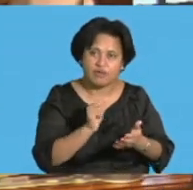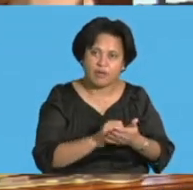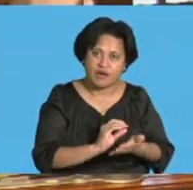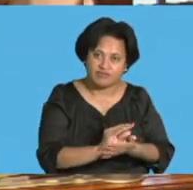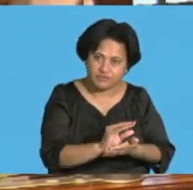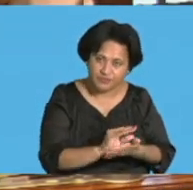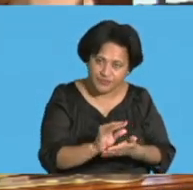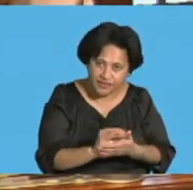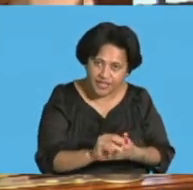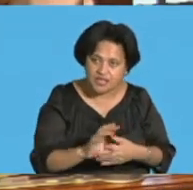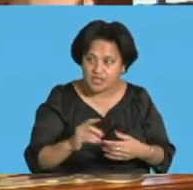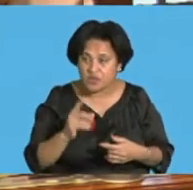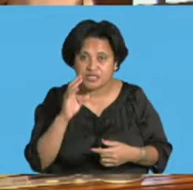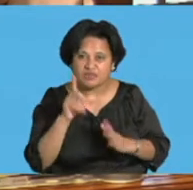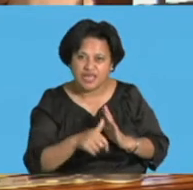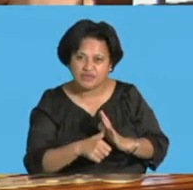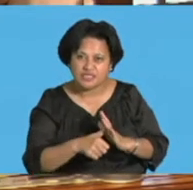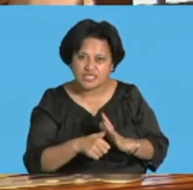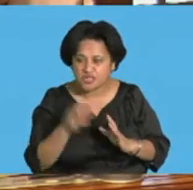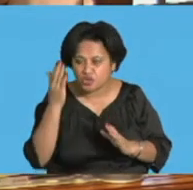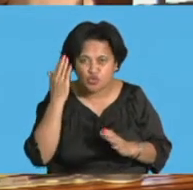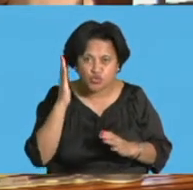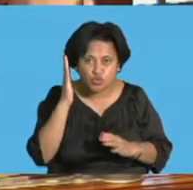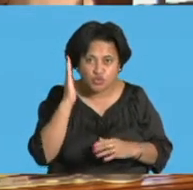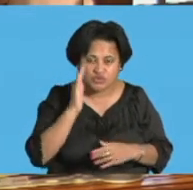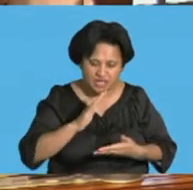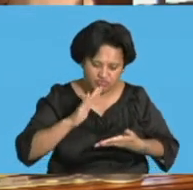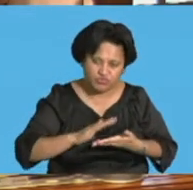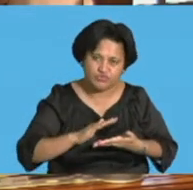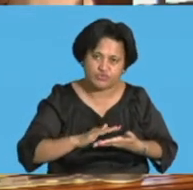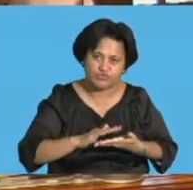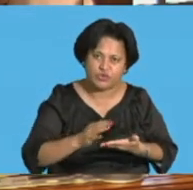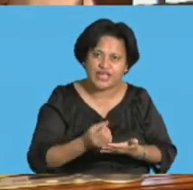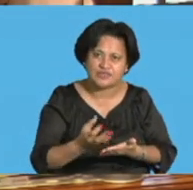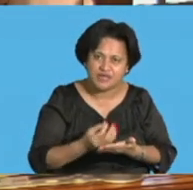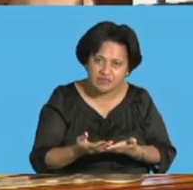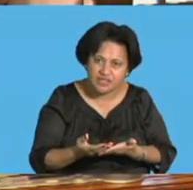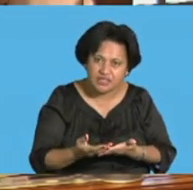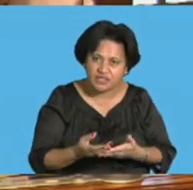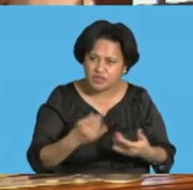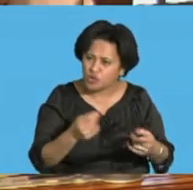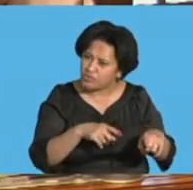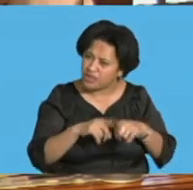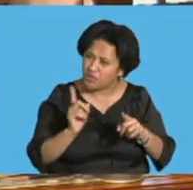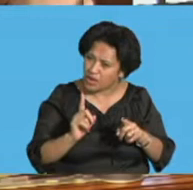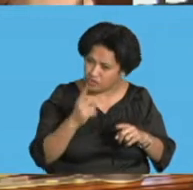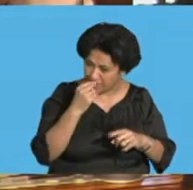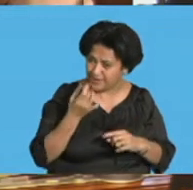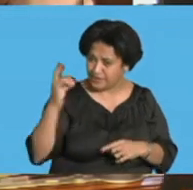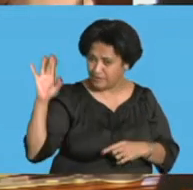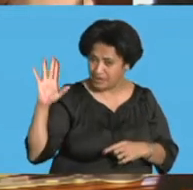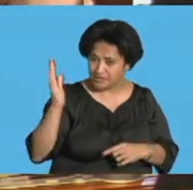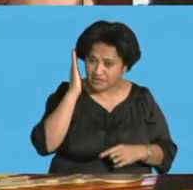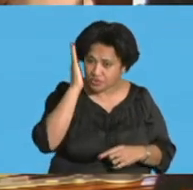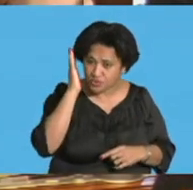cutting back on expenditure in some areas to fund others. So does this mean that they can do without funding in these areas? Or should the ministry allow